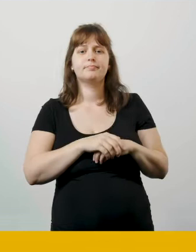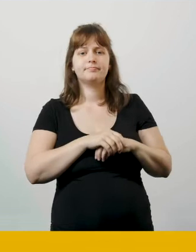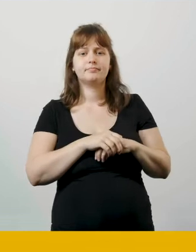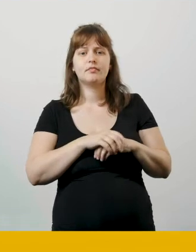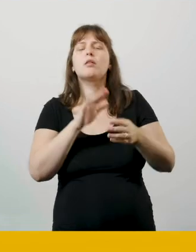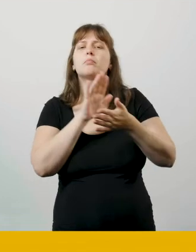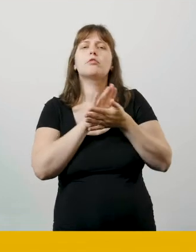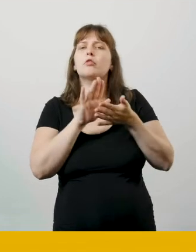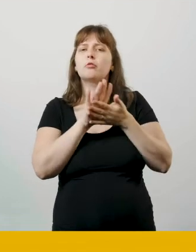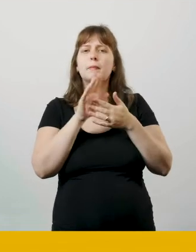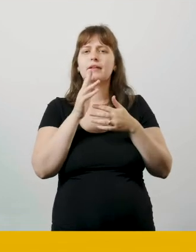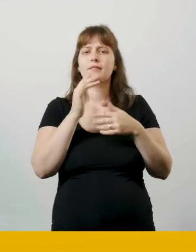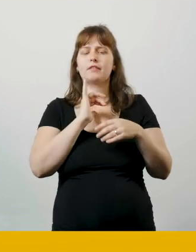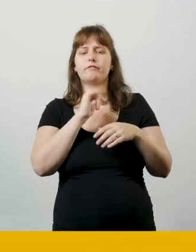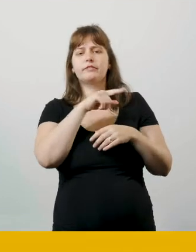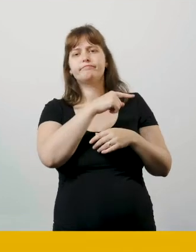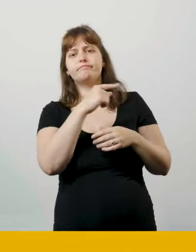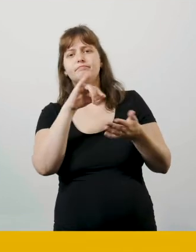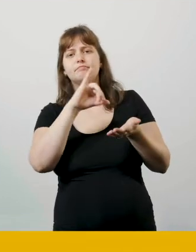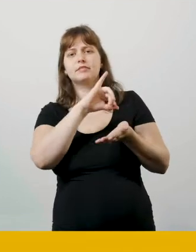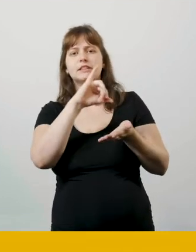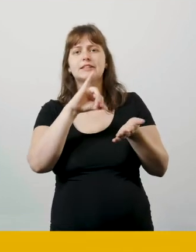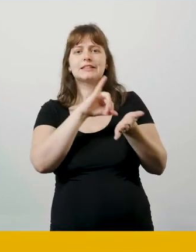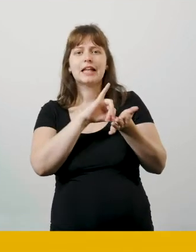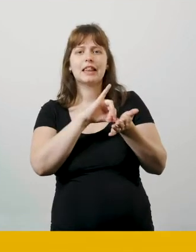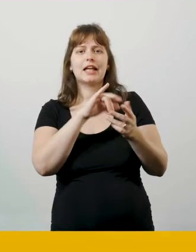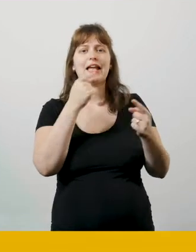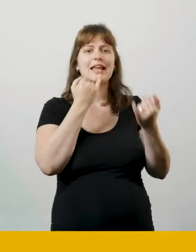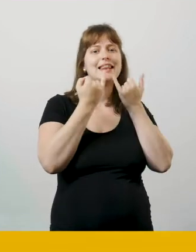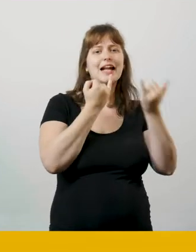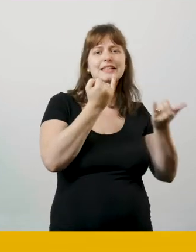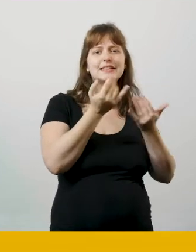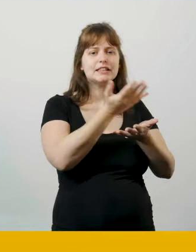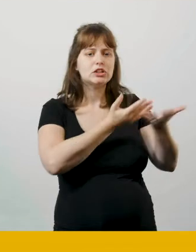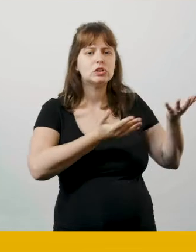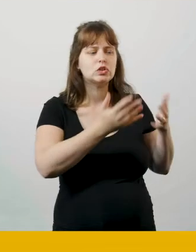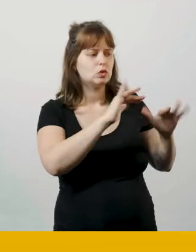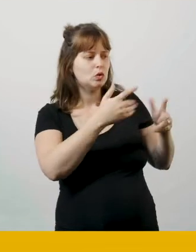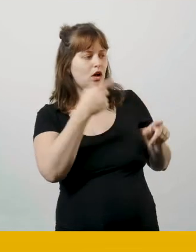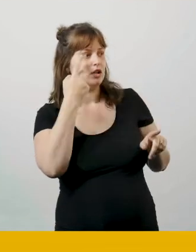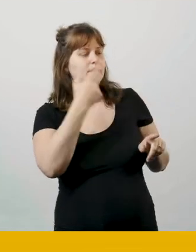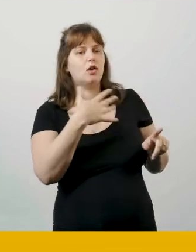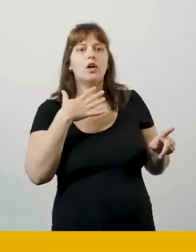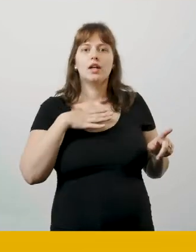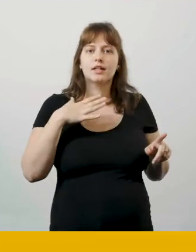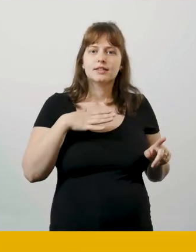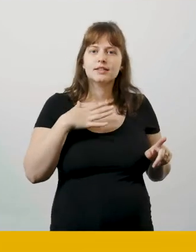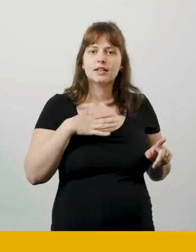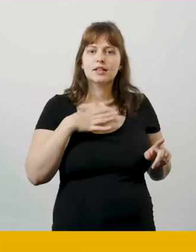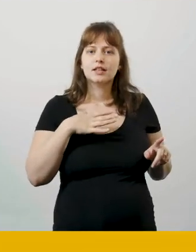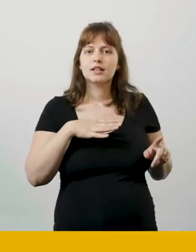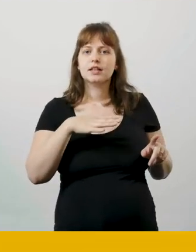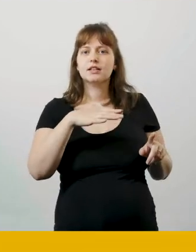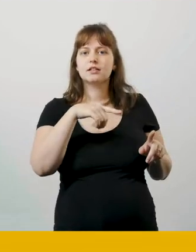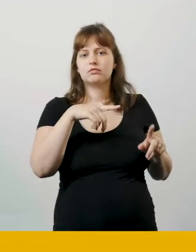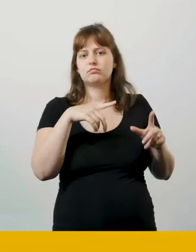Specifically, for example, for urban interactions, it is very interesting to